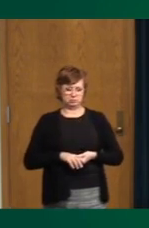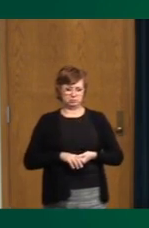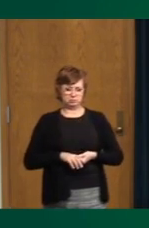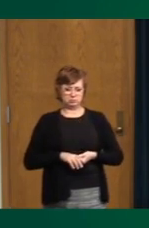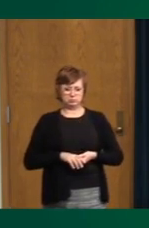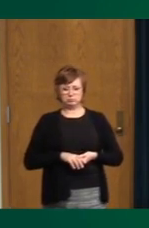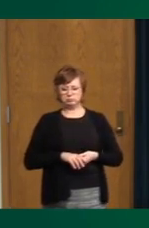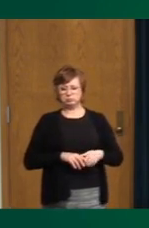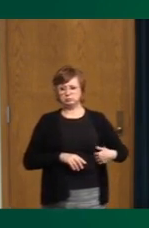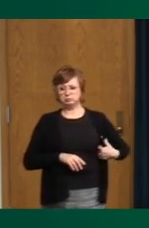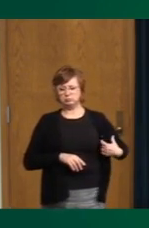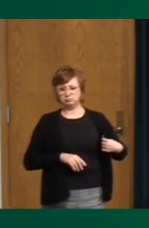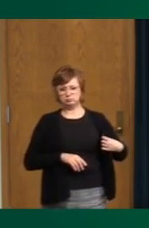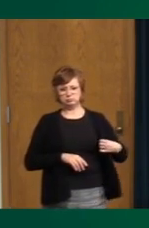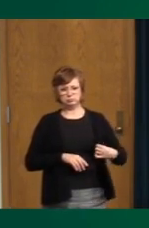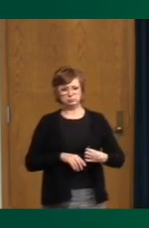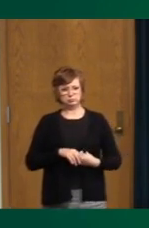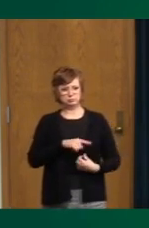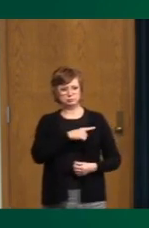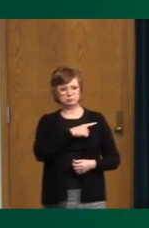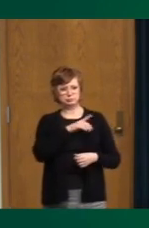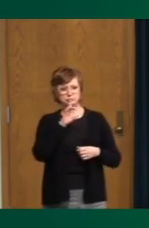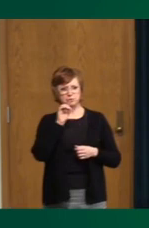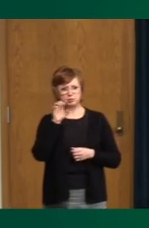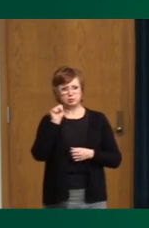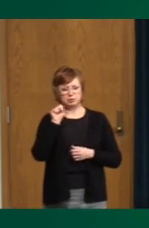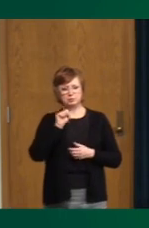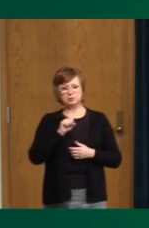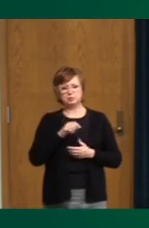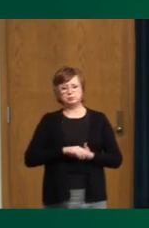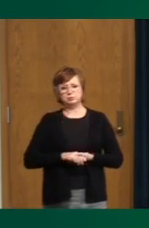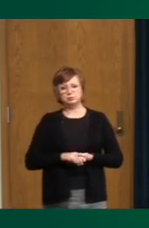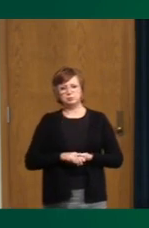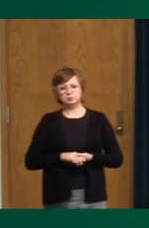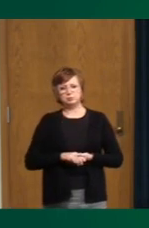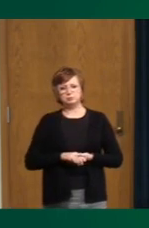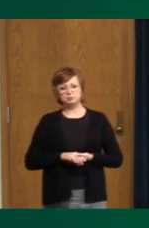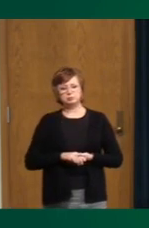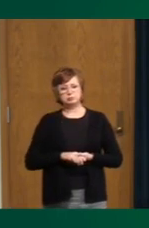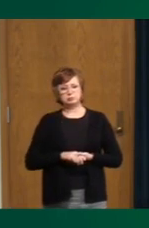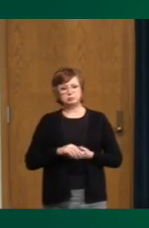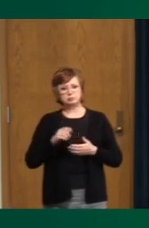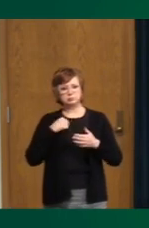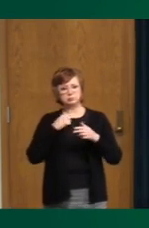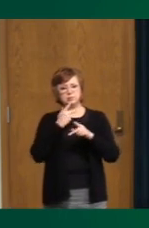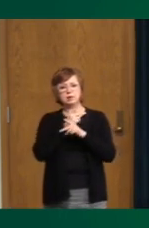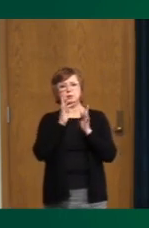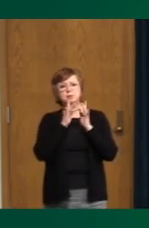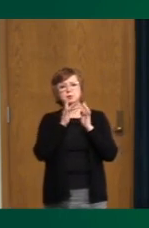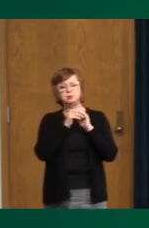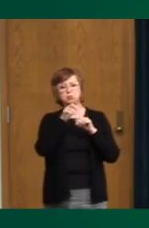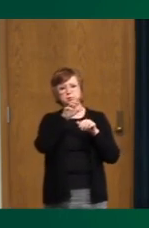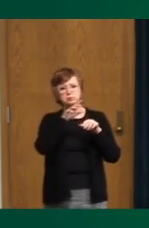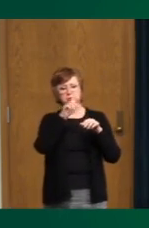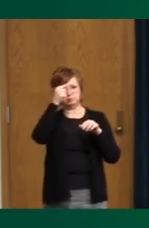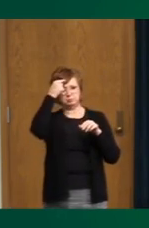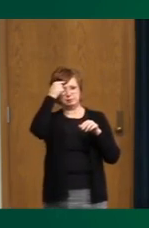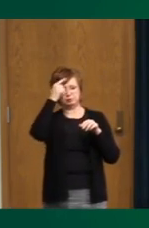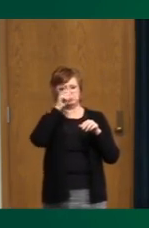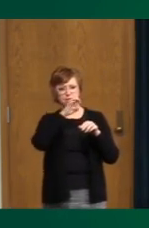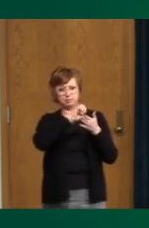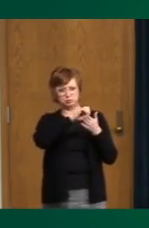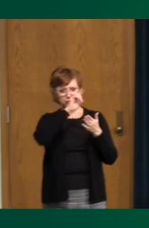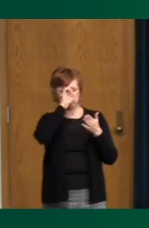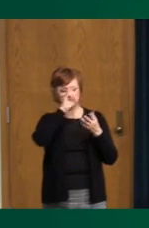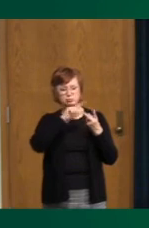or in danger? Yeah, so a couple of things. So, obviously I connect with colleagues in the Ministry of Education and the school divisions on a weekly basis.